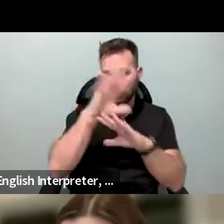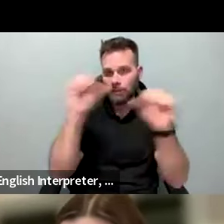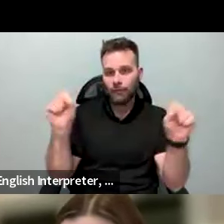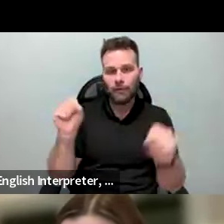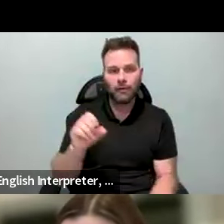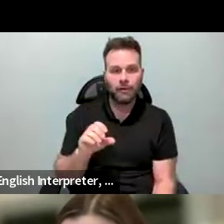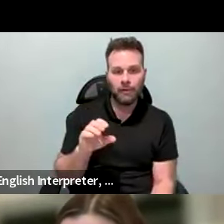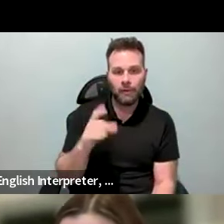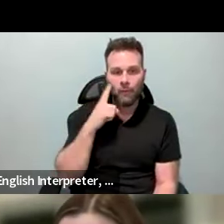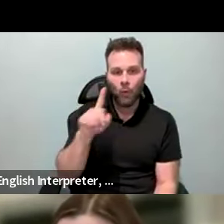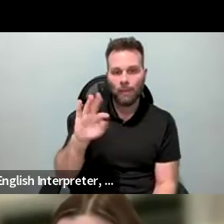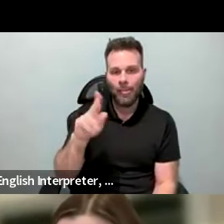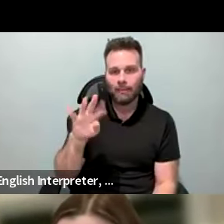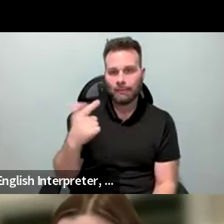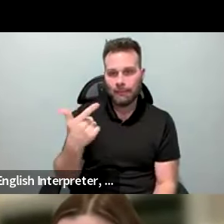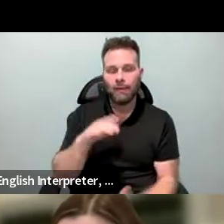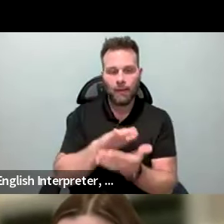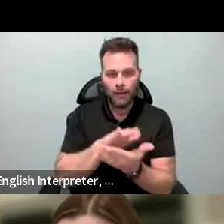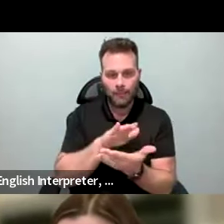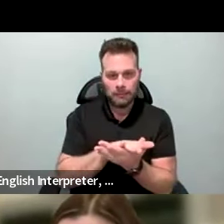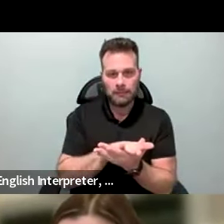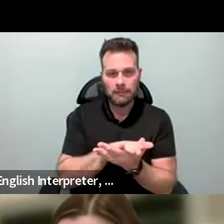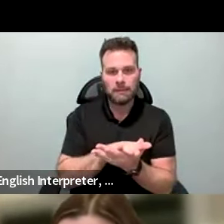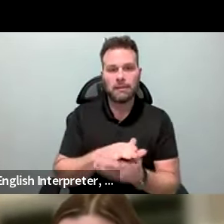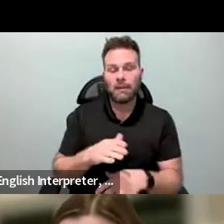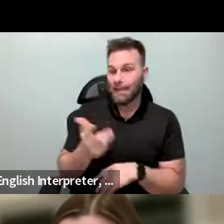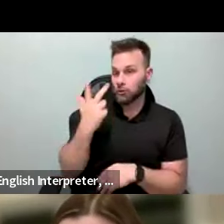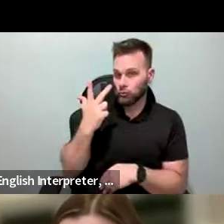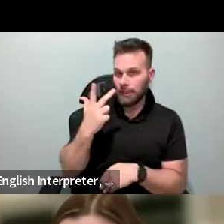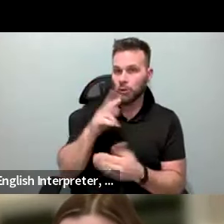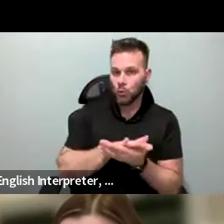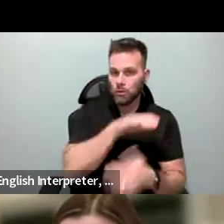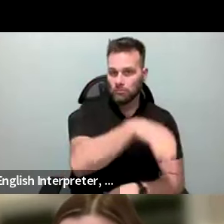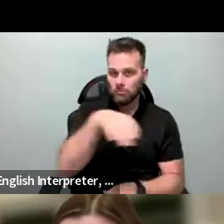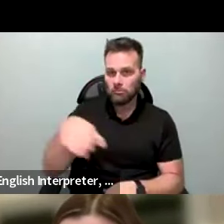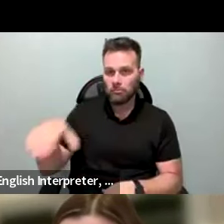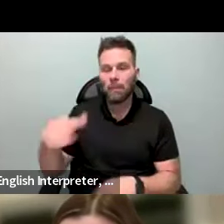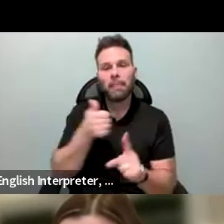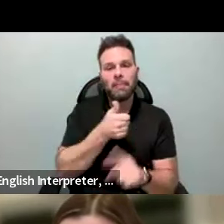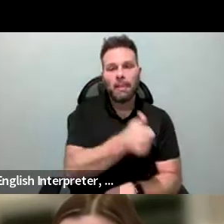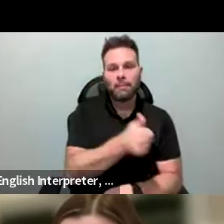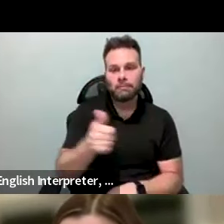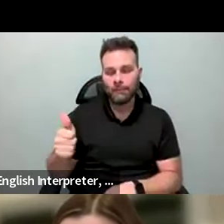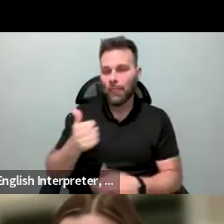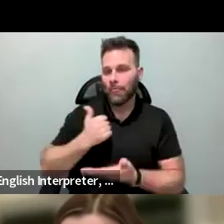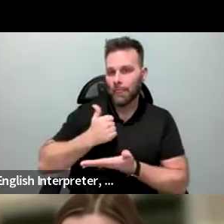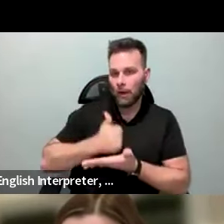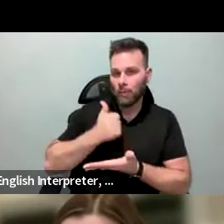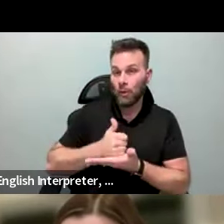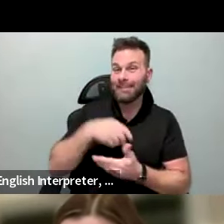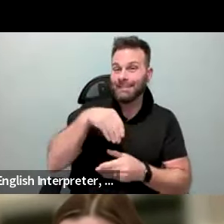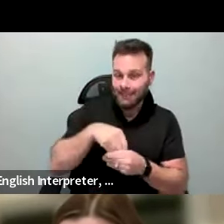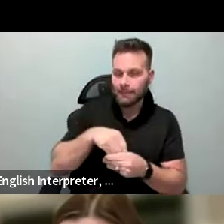King Academies. The Mel King Academies are 3 schools which are therapeutic in-district